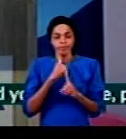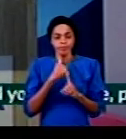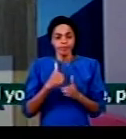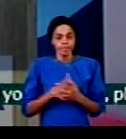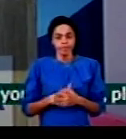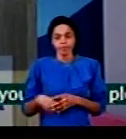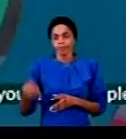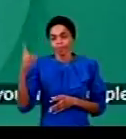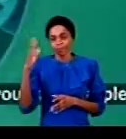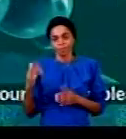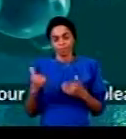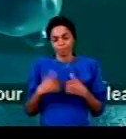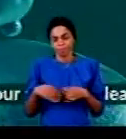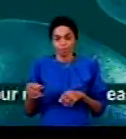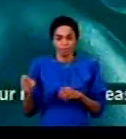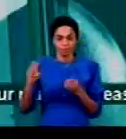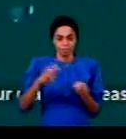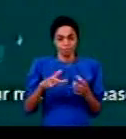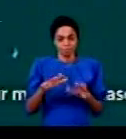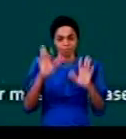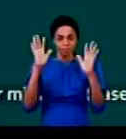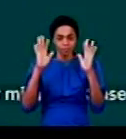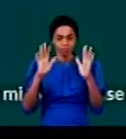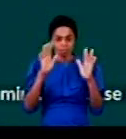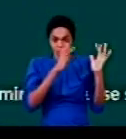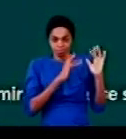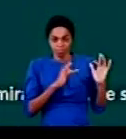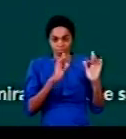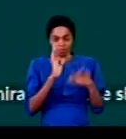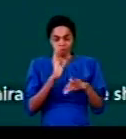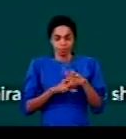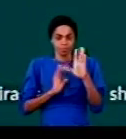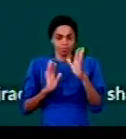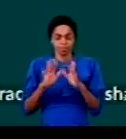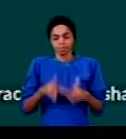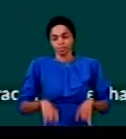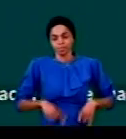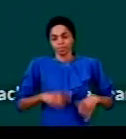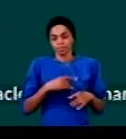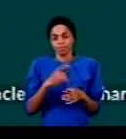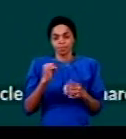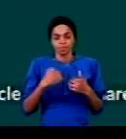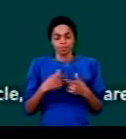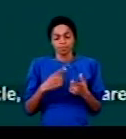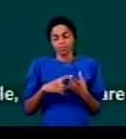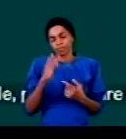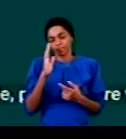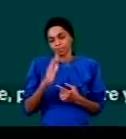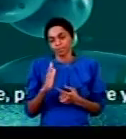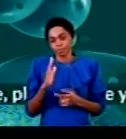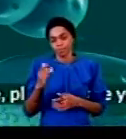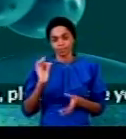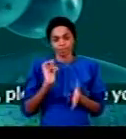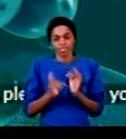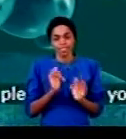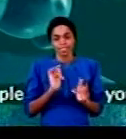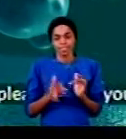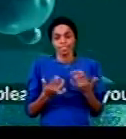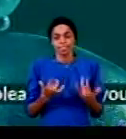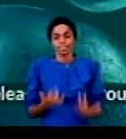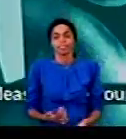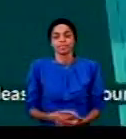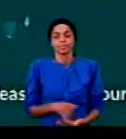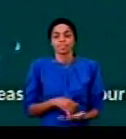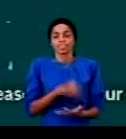It's indeed a big grand finale tonight. And we are celebrating the power of God that